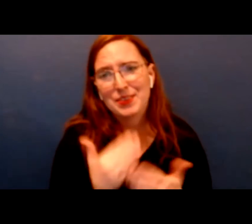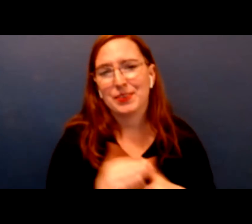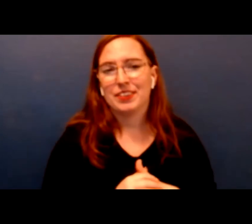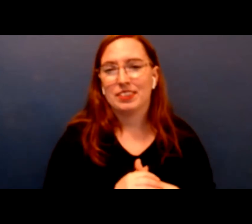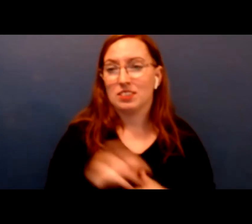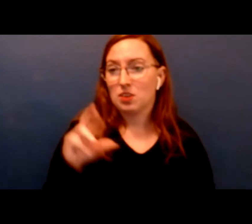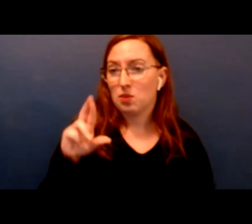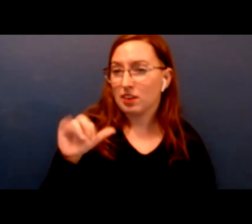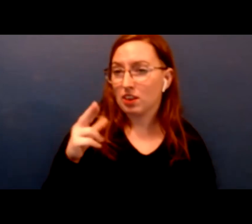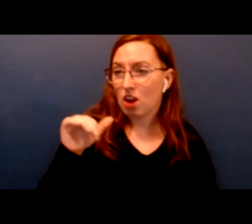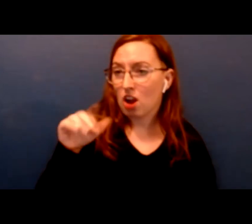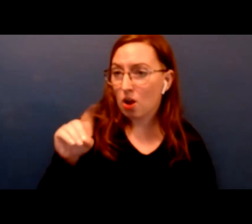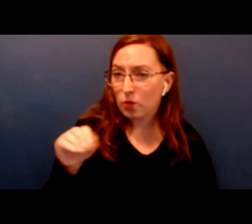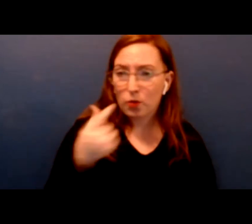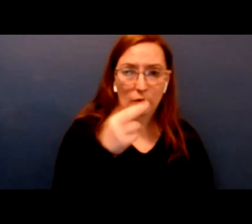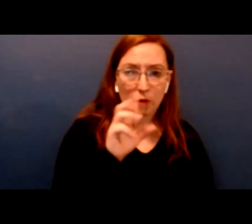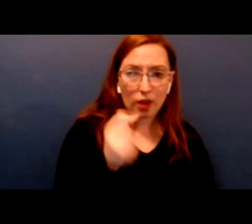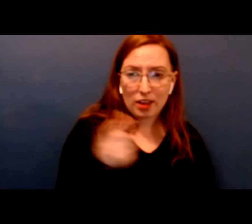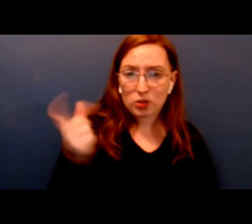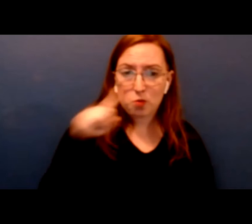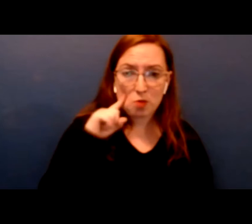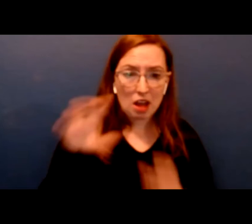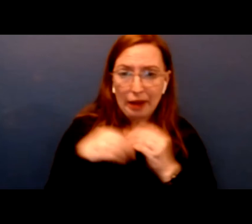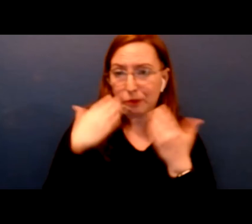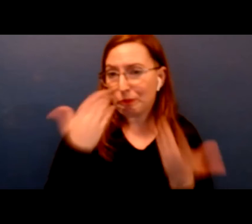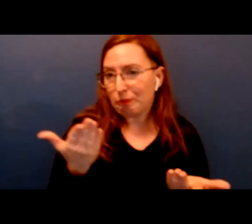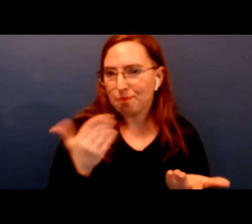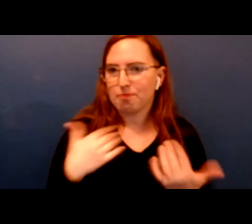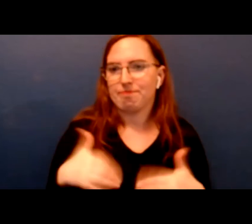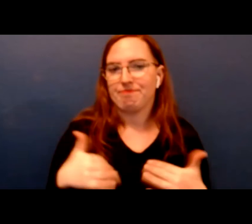Ricardo or Greg, I don't know if you have anything else to close out as well.